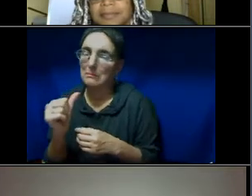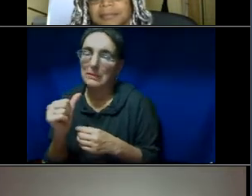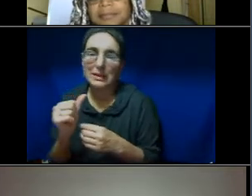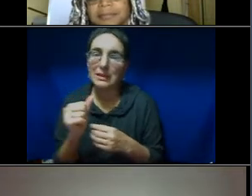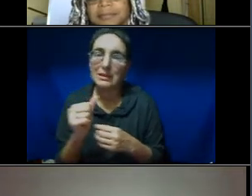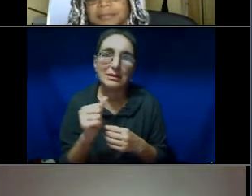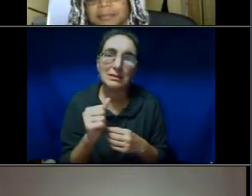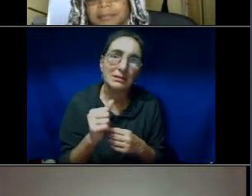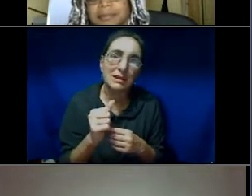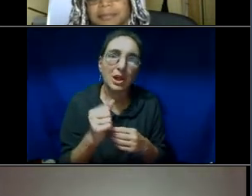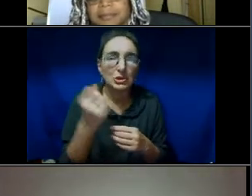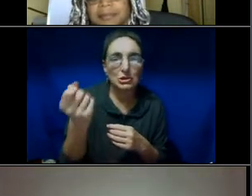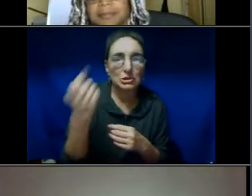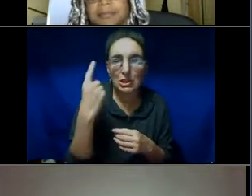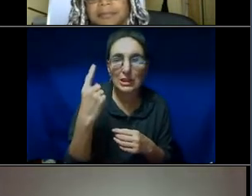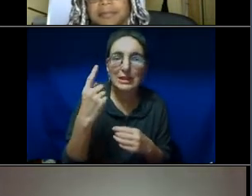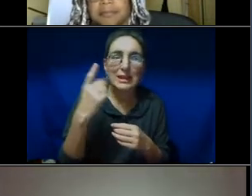And